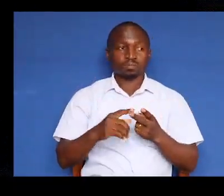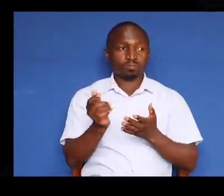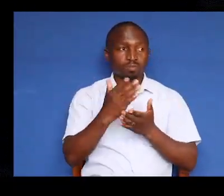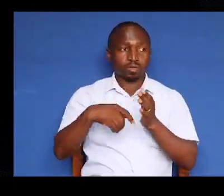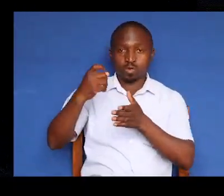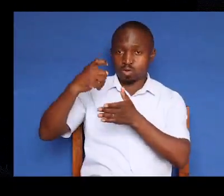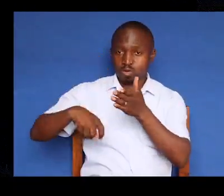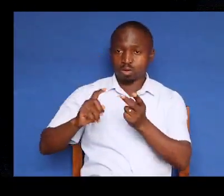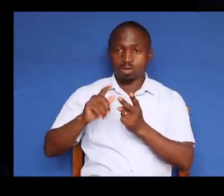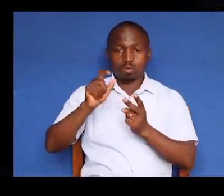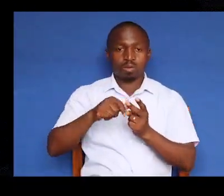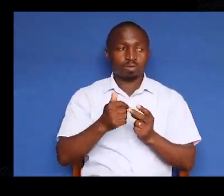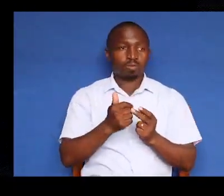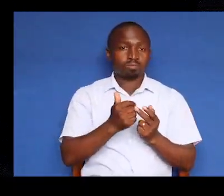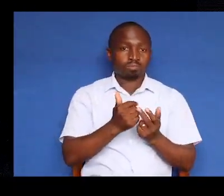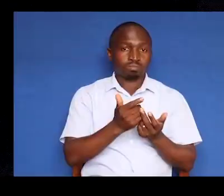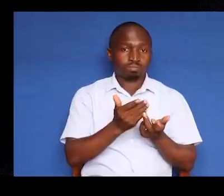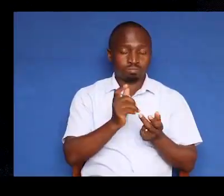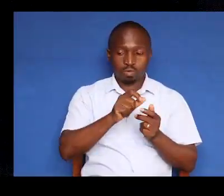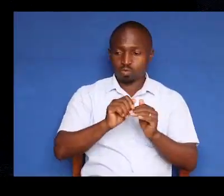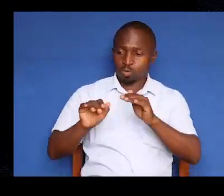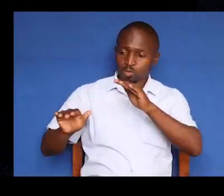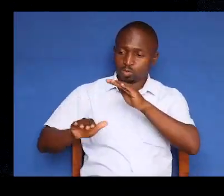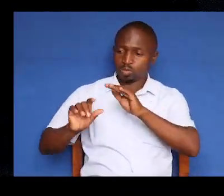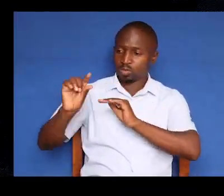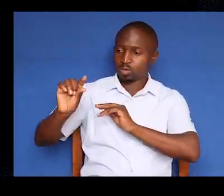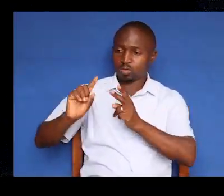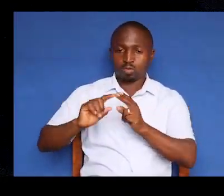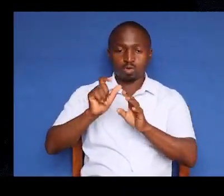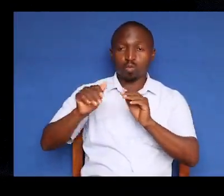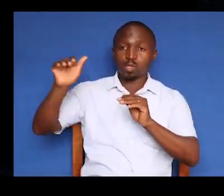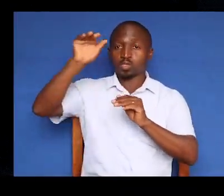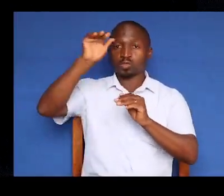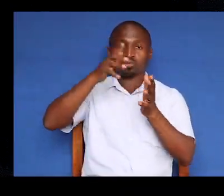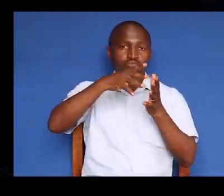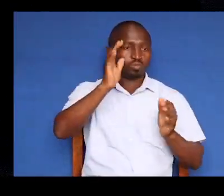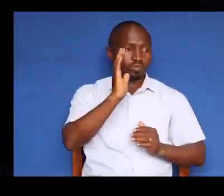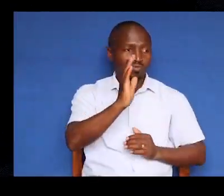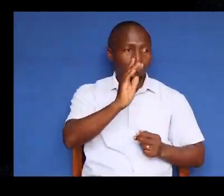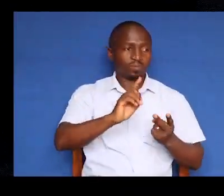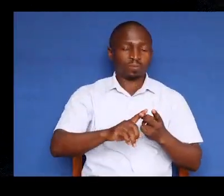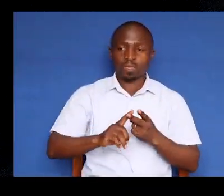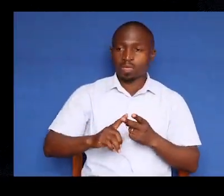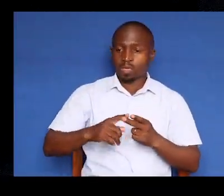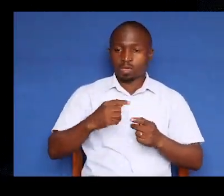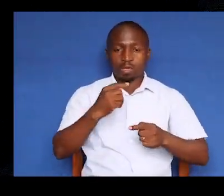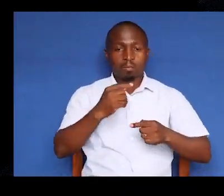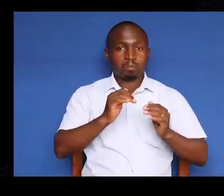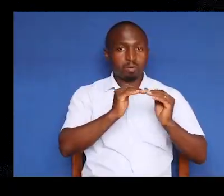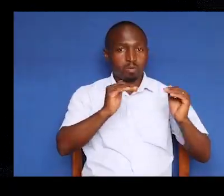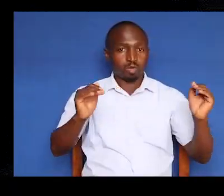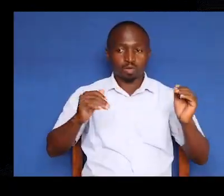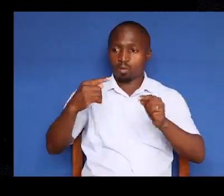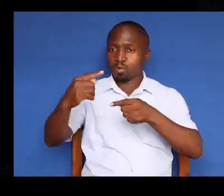the rich class high rate and the lower class low rate. So progressive and the proportional,